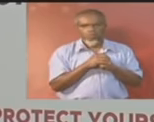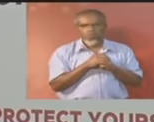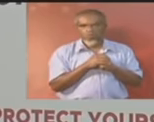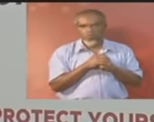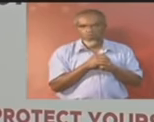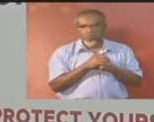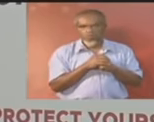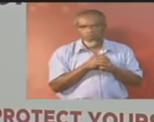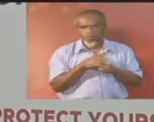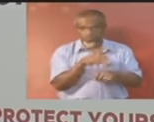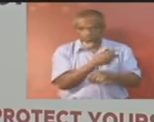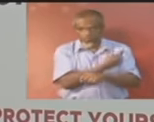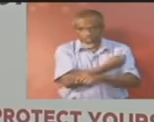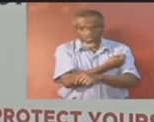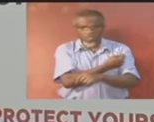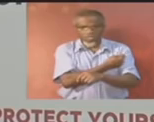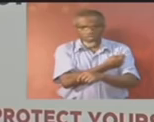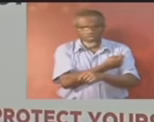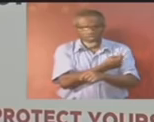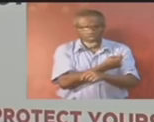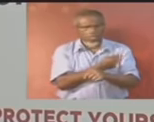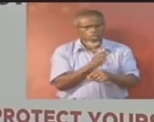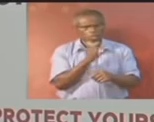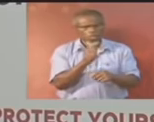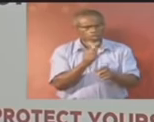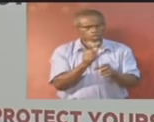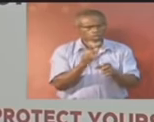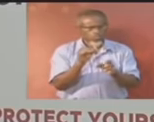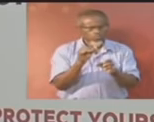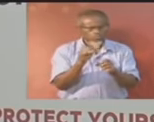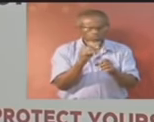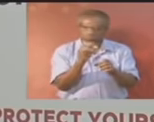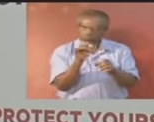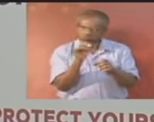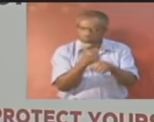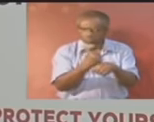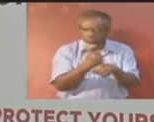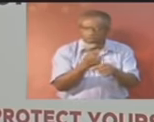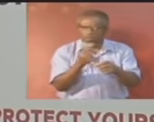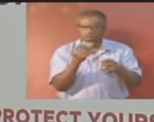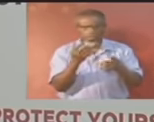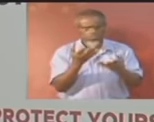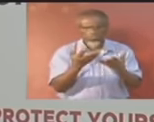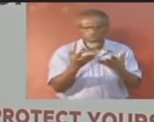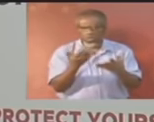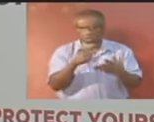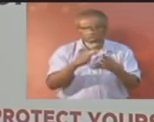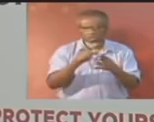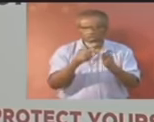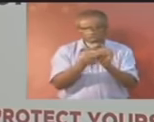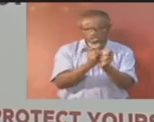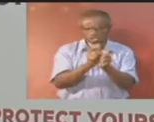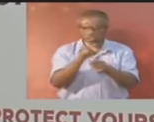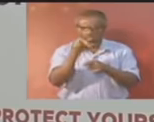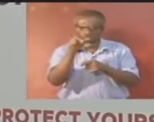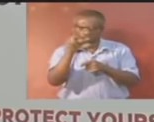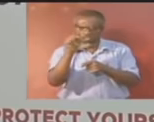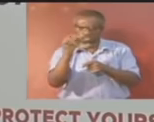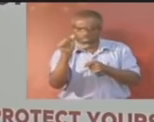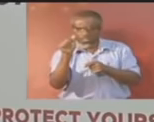create any of the viral DNA circulating in your system to be picked up by a PCR